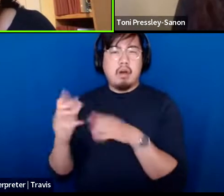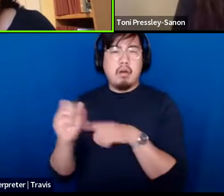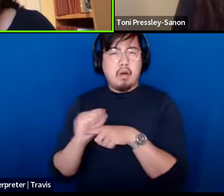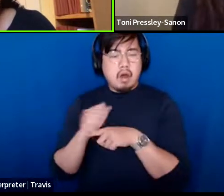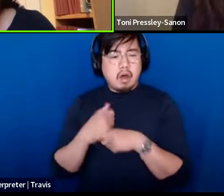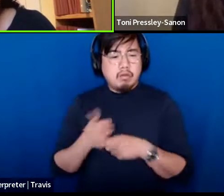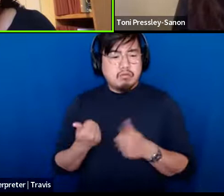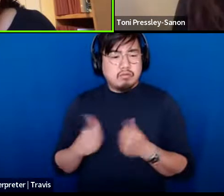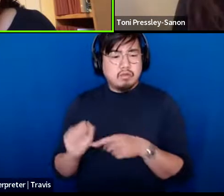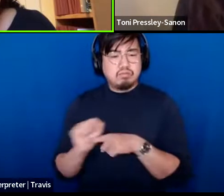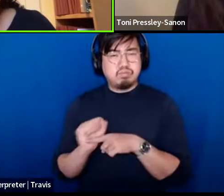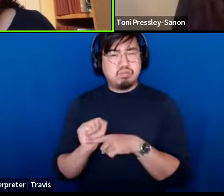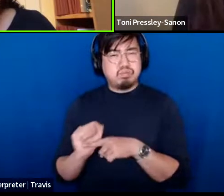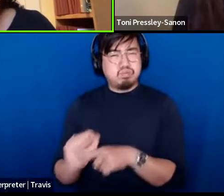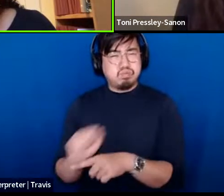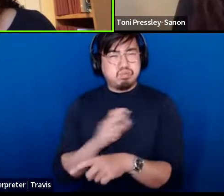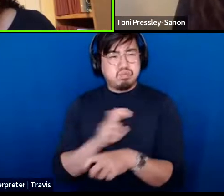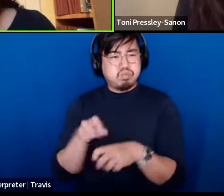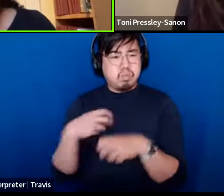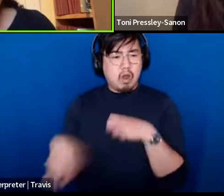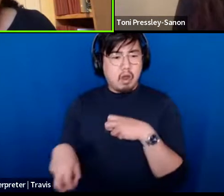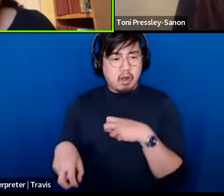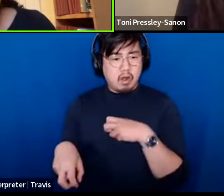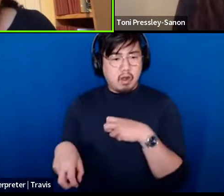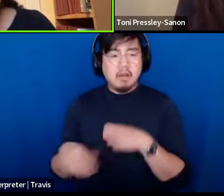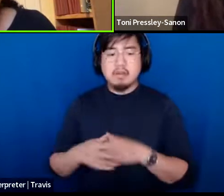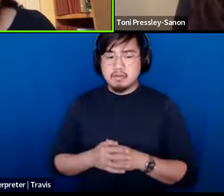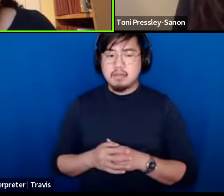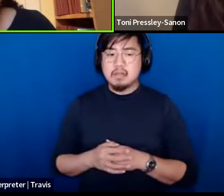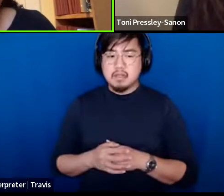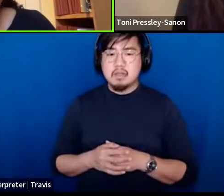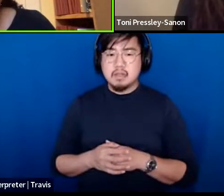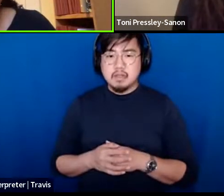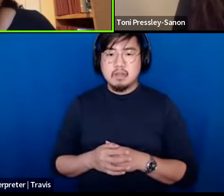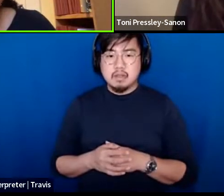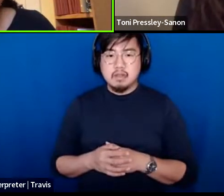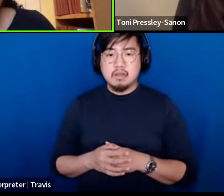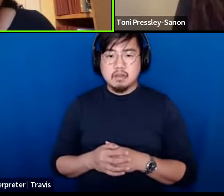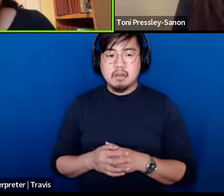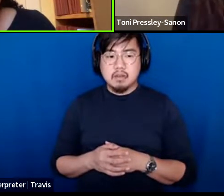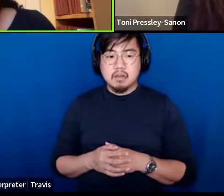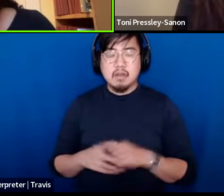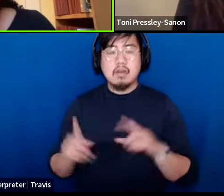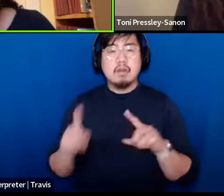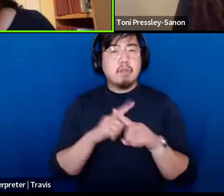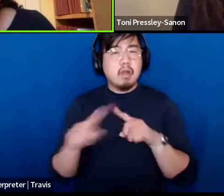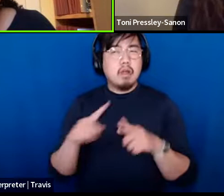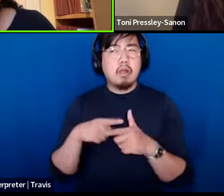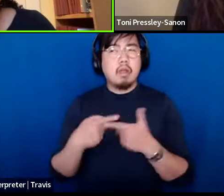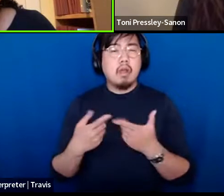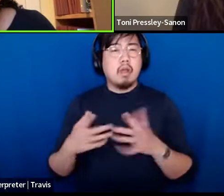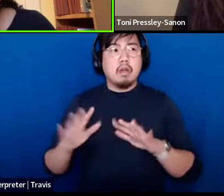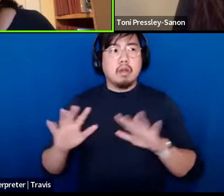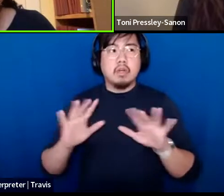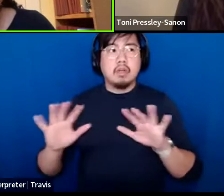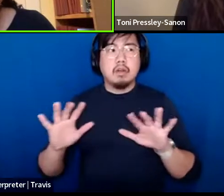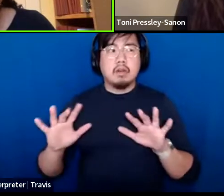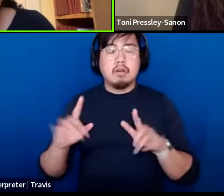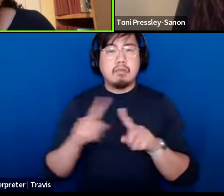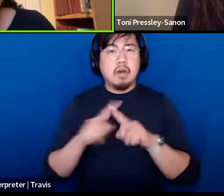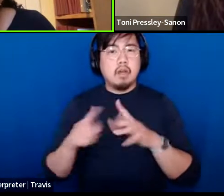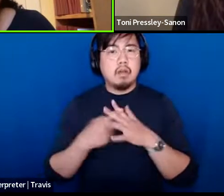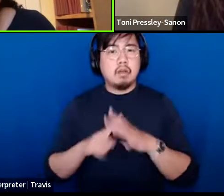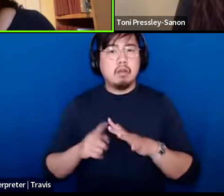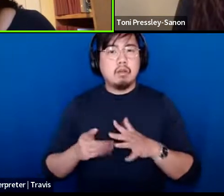very difficult, very uphill. But when I was actually able to start settling, I could see then, and I could hear